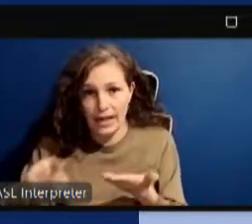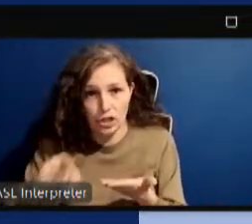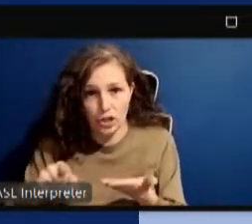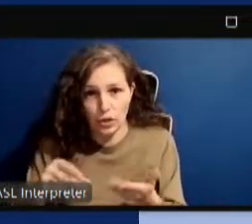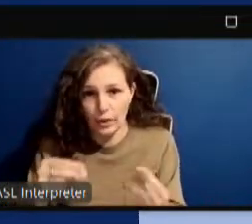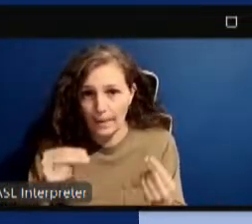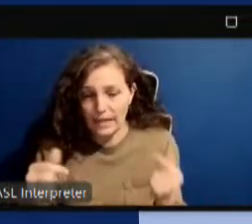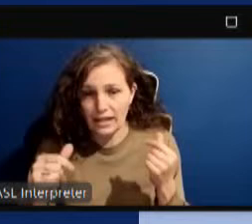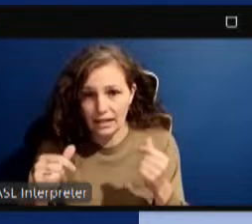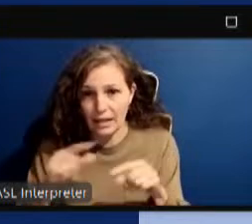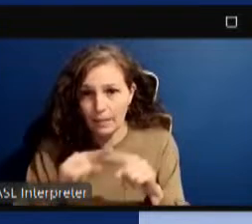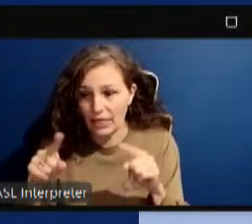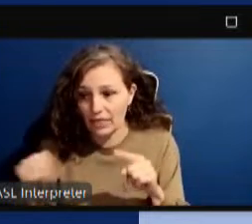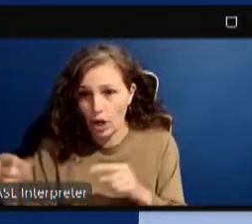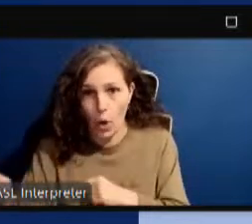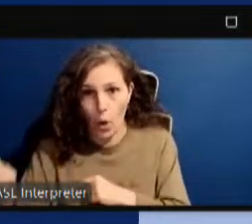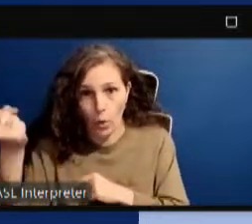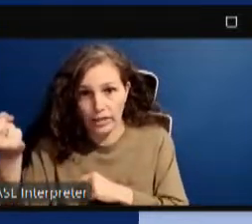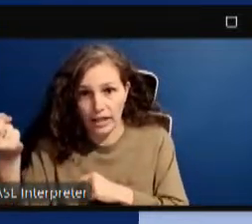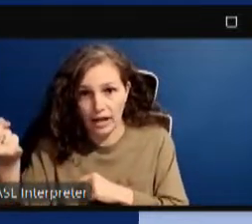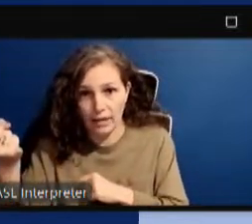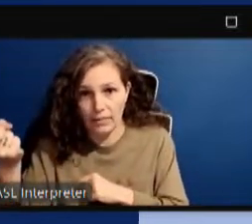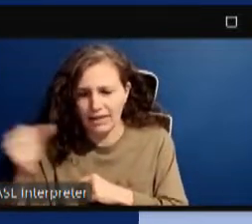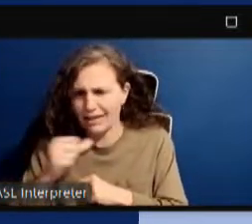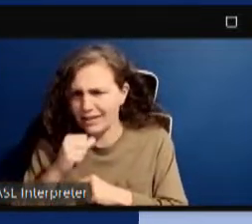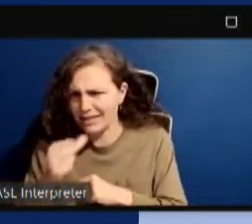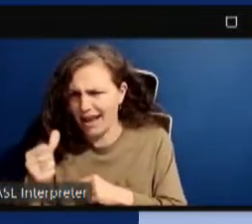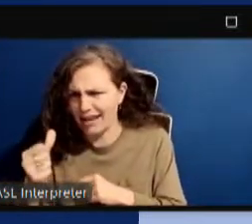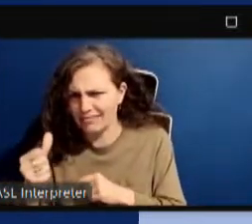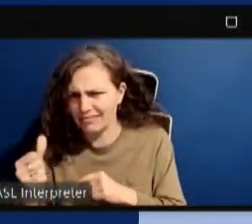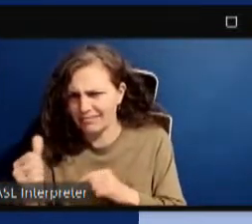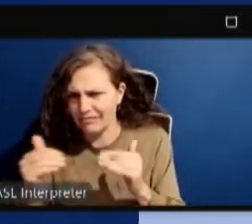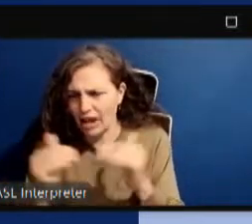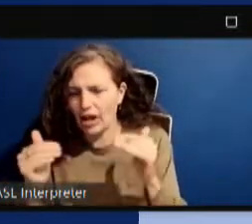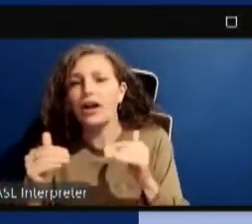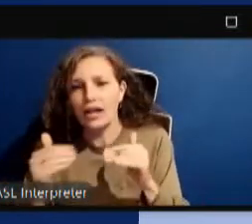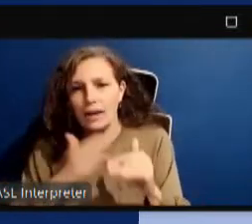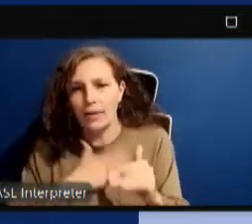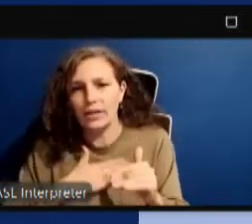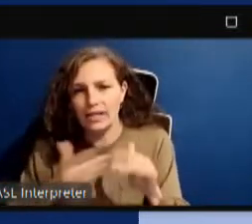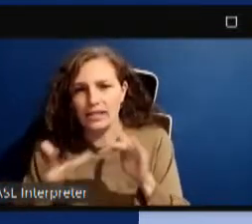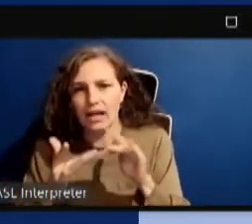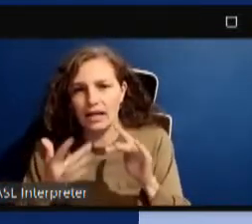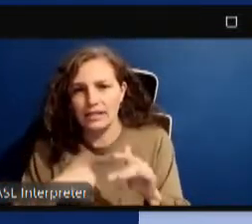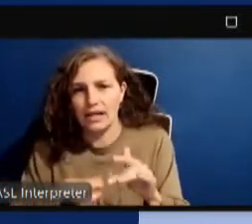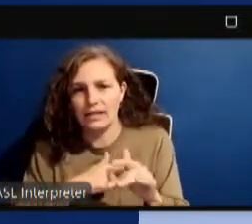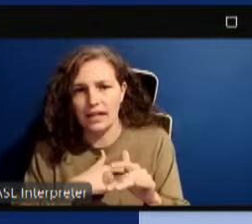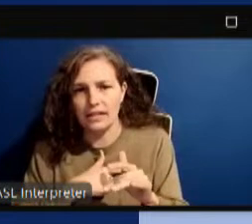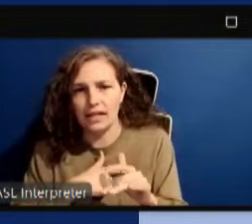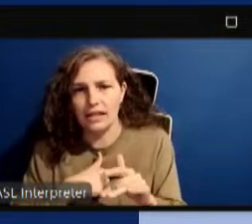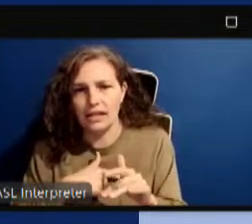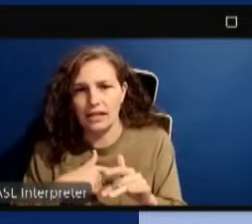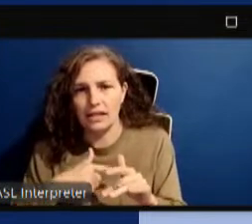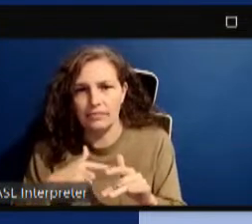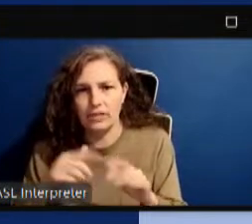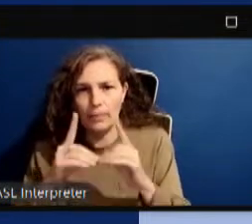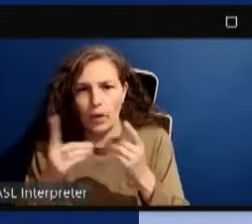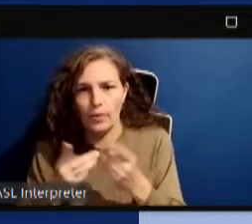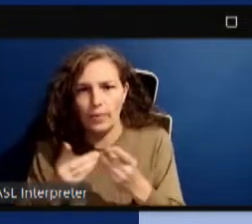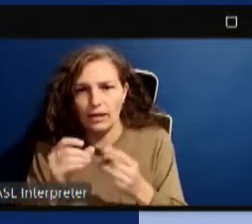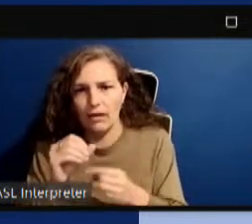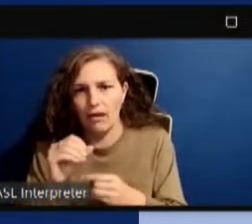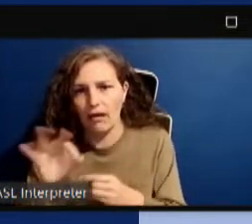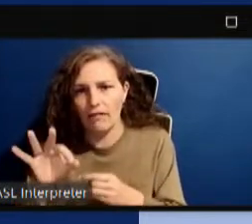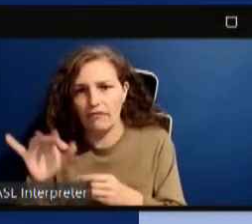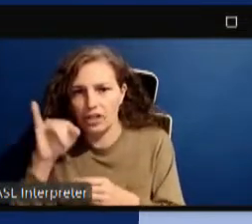those funds unjustly, that's when you really need to start contacting us at the Department of Insurance. So in that case, we can take a look at your